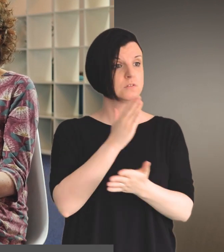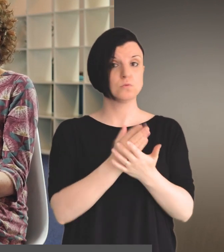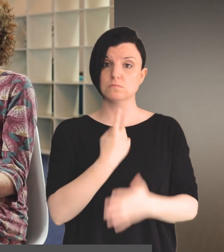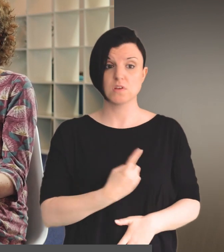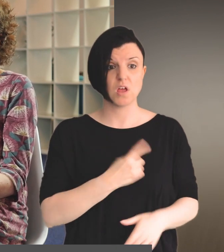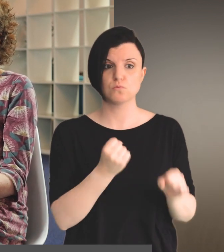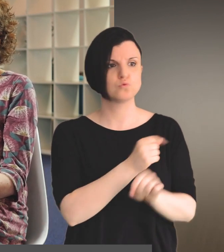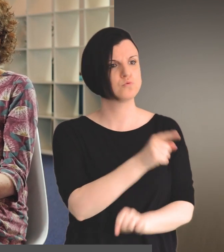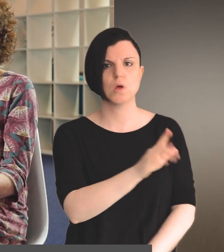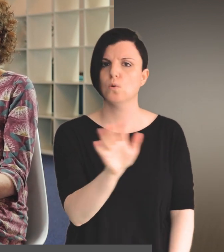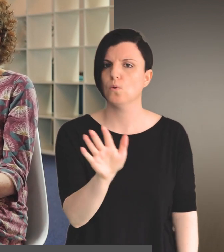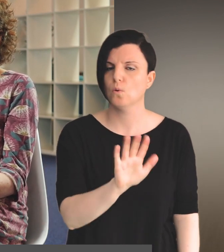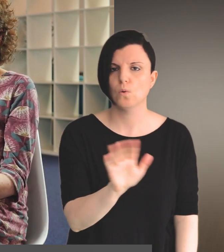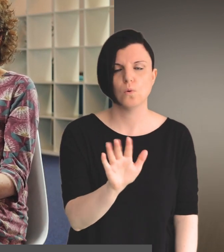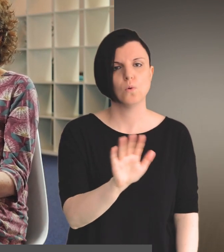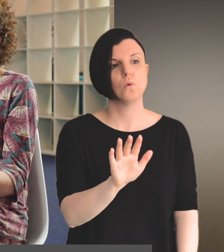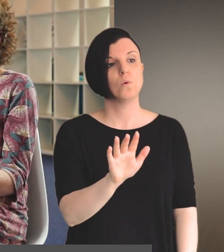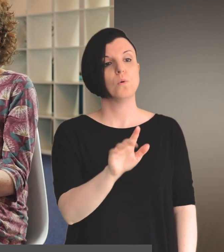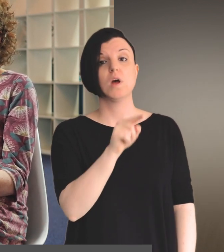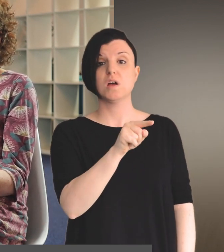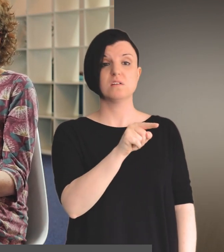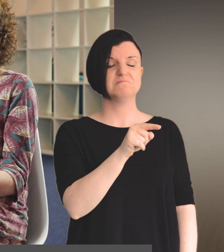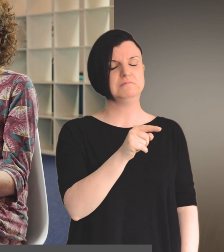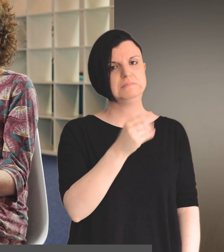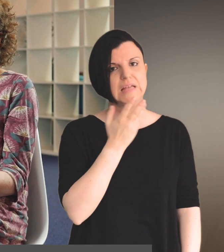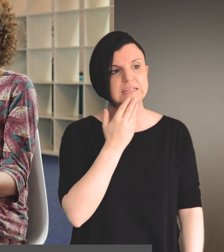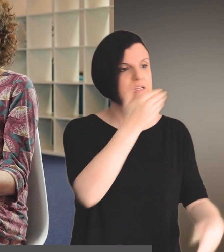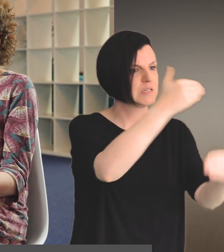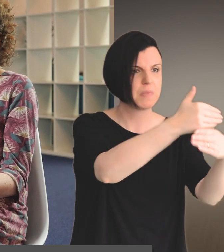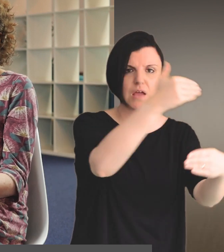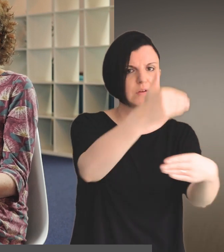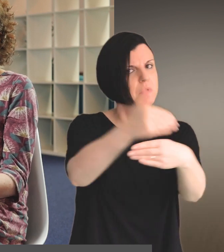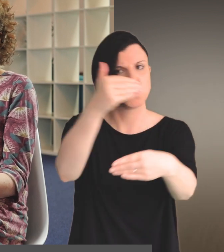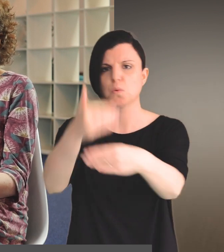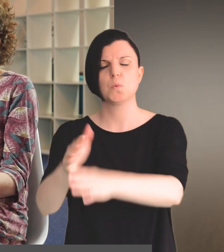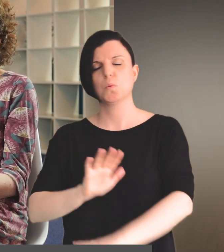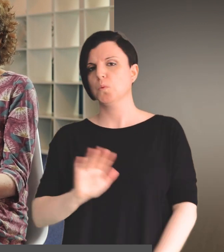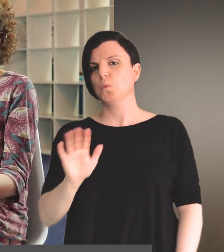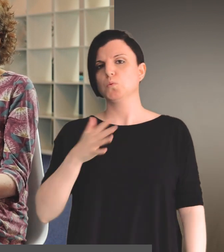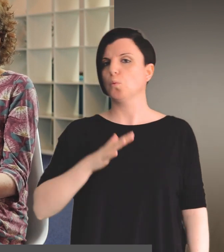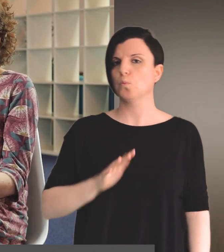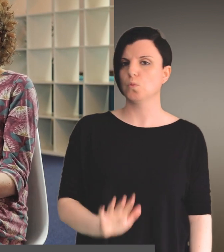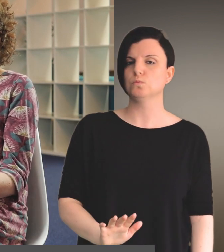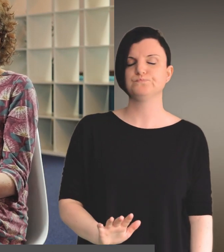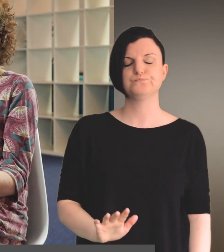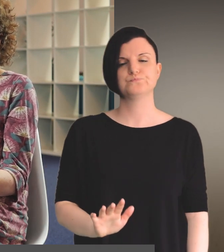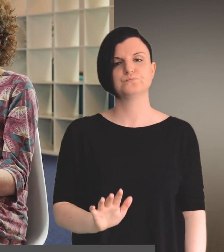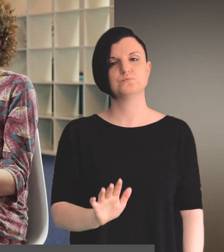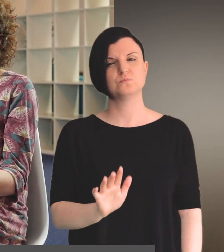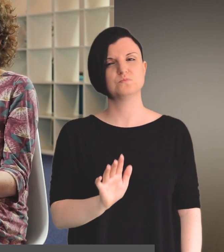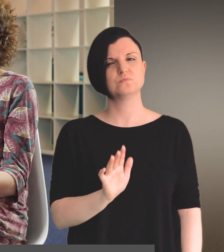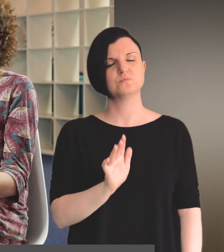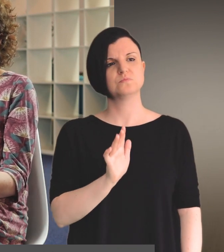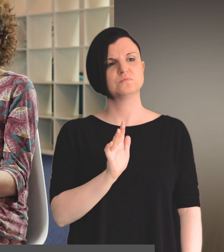in compromising positions or by no intention put up barriers. So for me it's